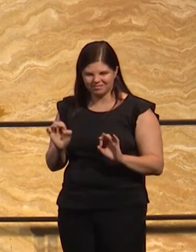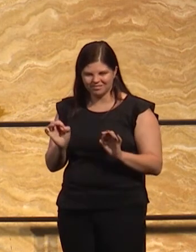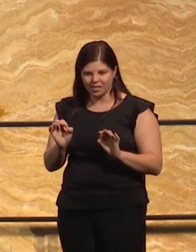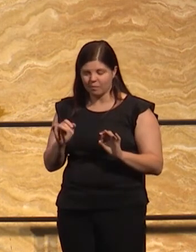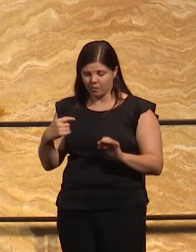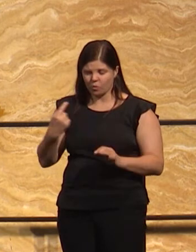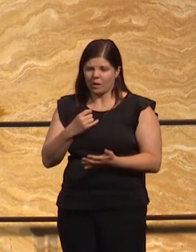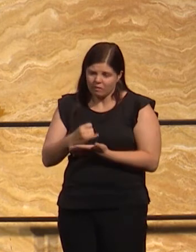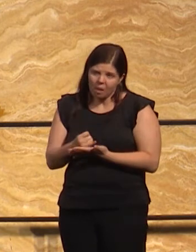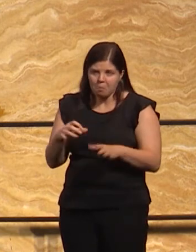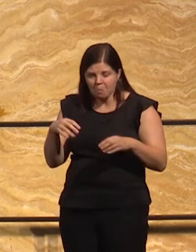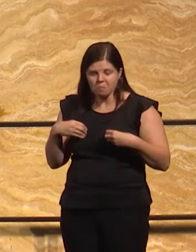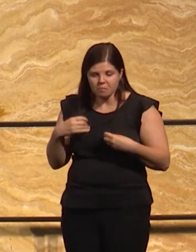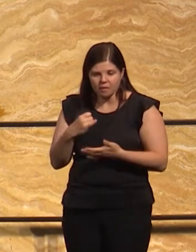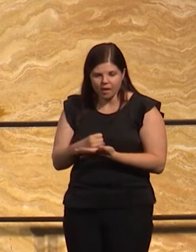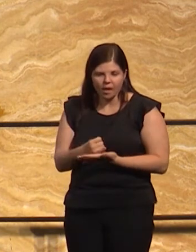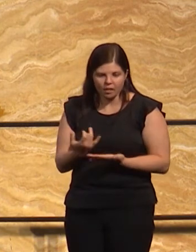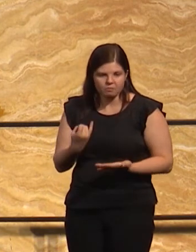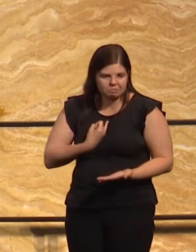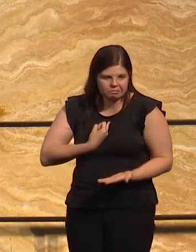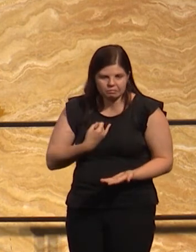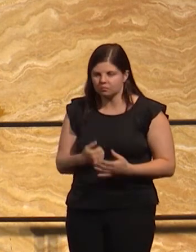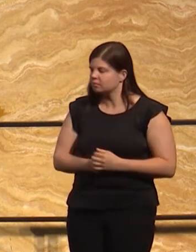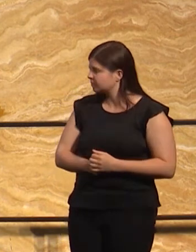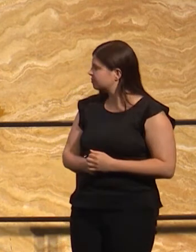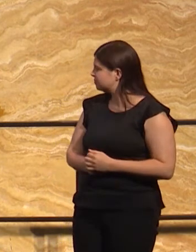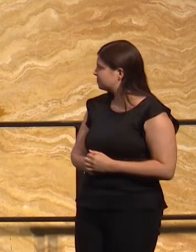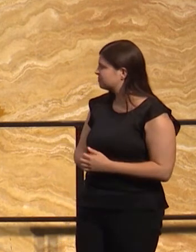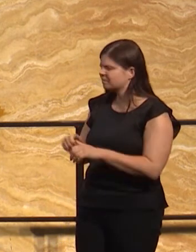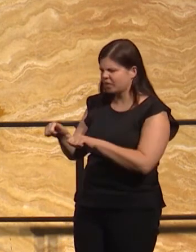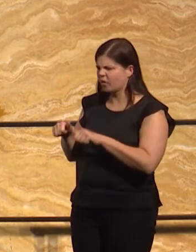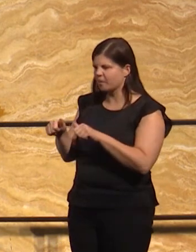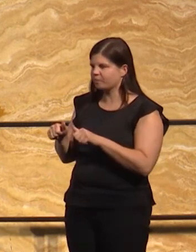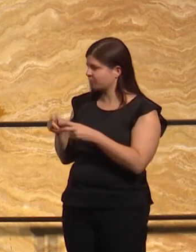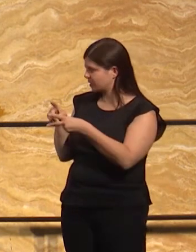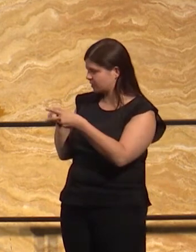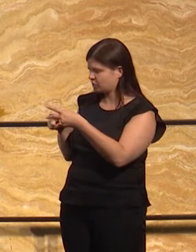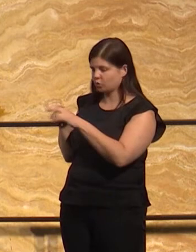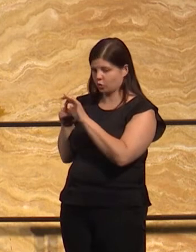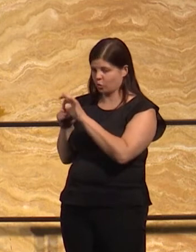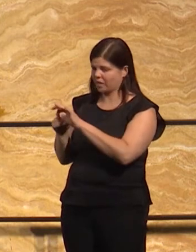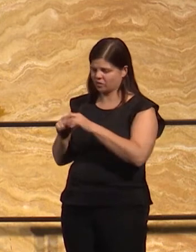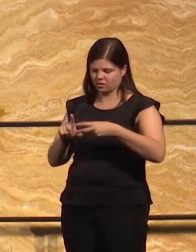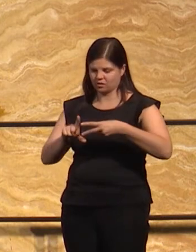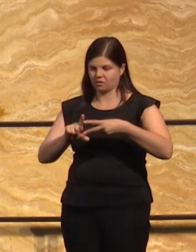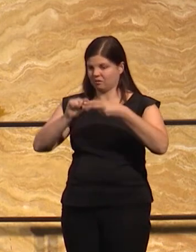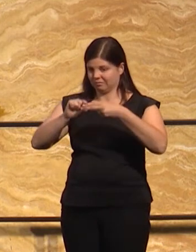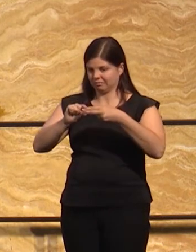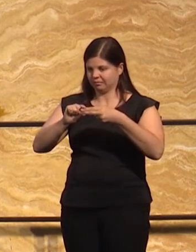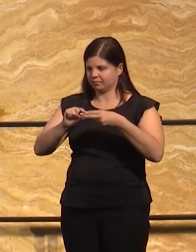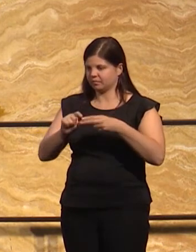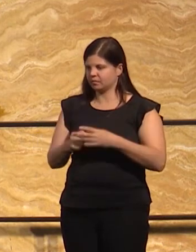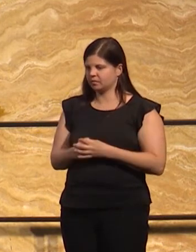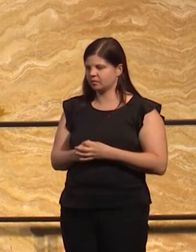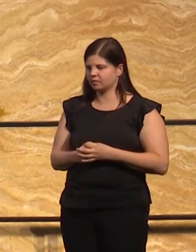here. That's why. So. All right. I'm going to put two questions together here. I think